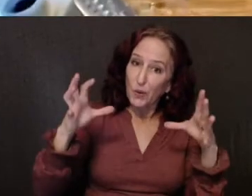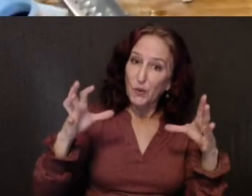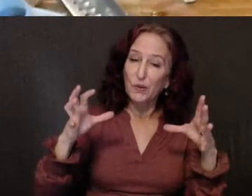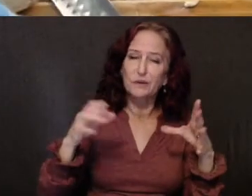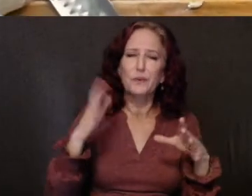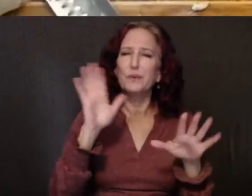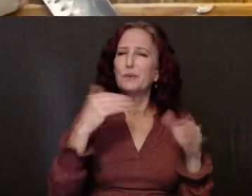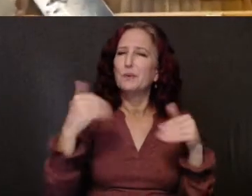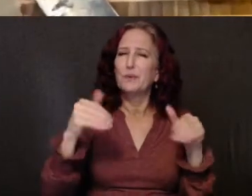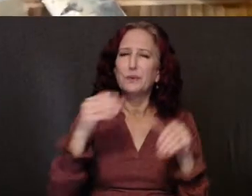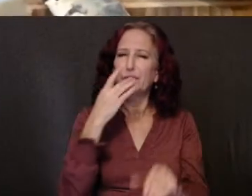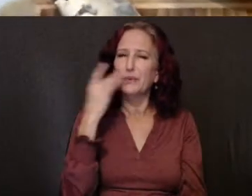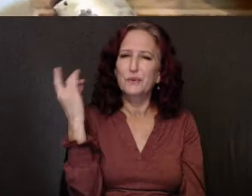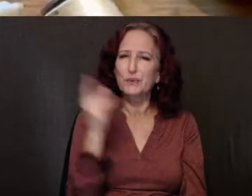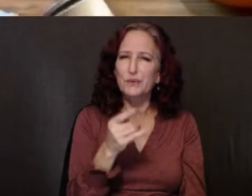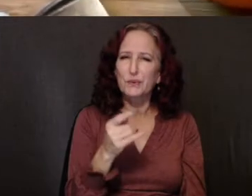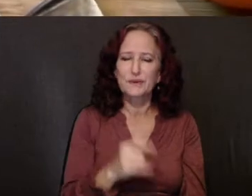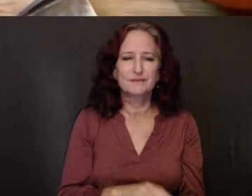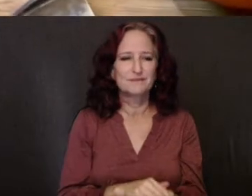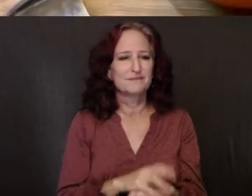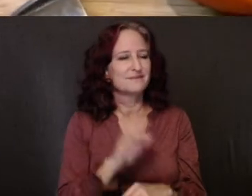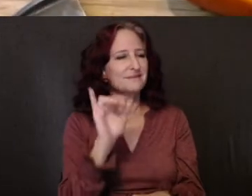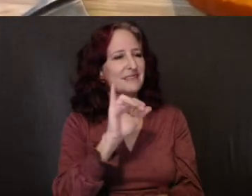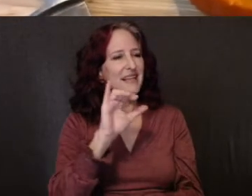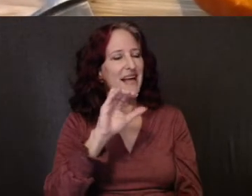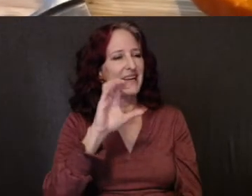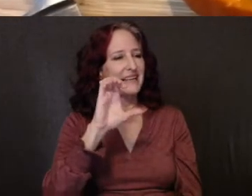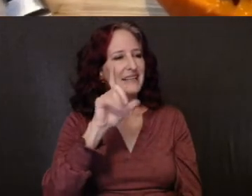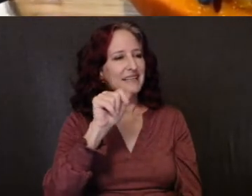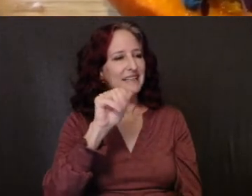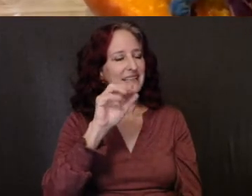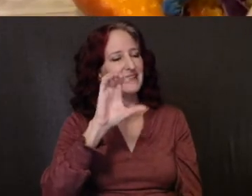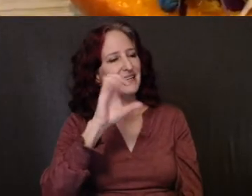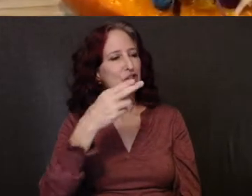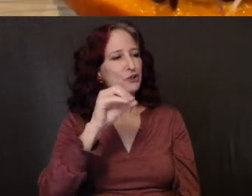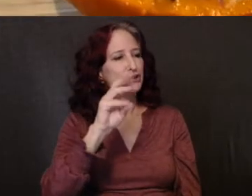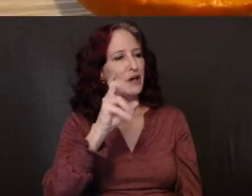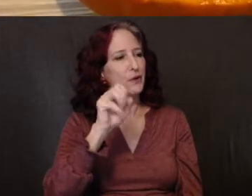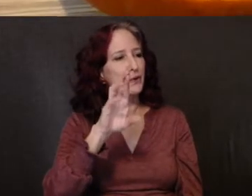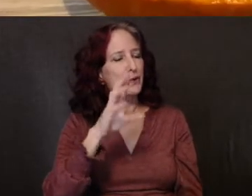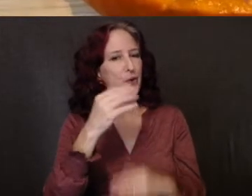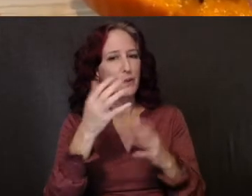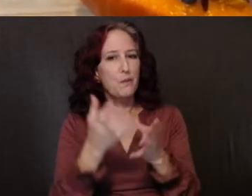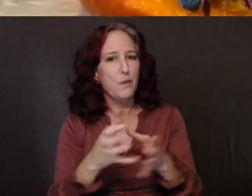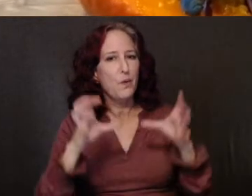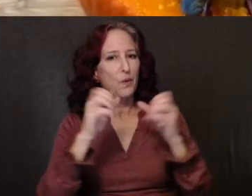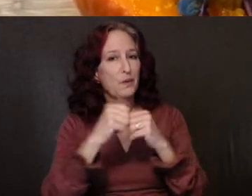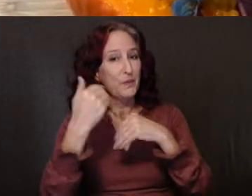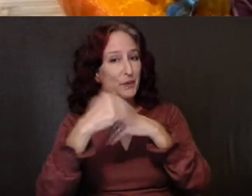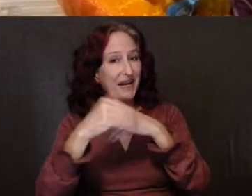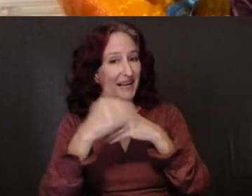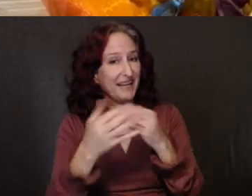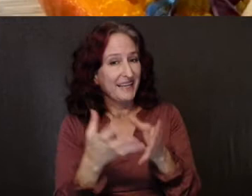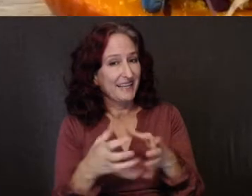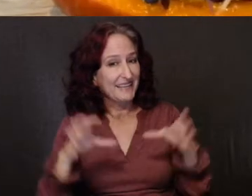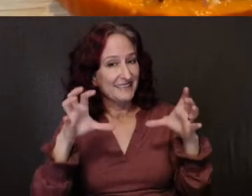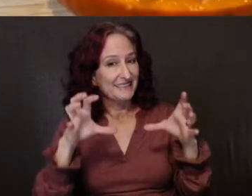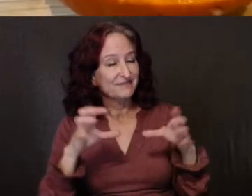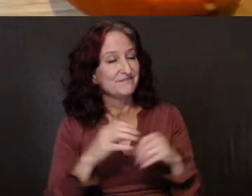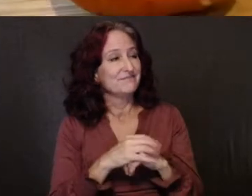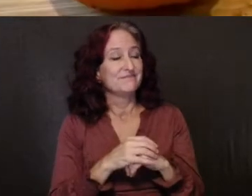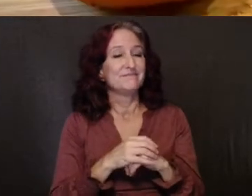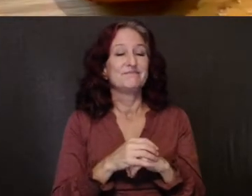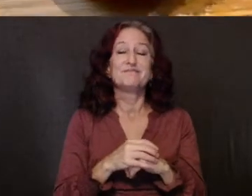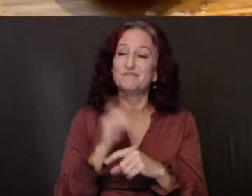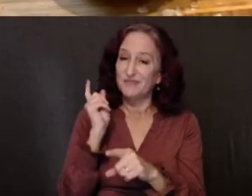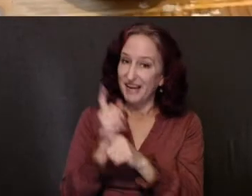And it's really good. And then when you eat it, you actually eat the bowl. Oh my God, it's so good. Kind of like a